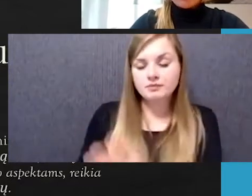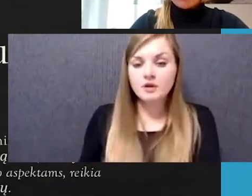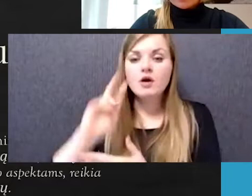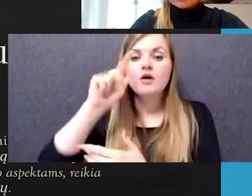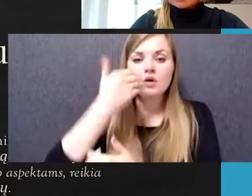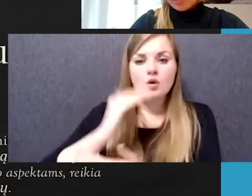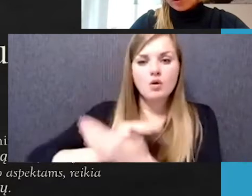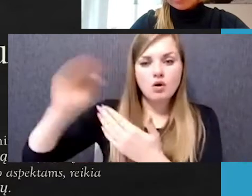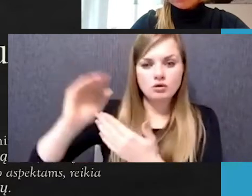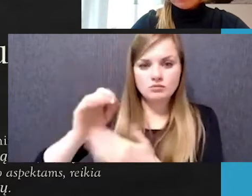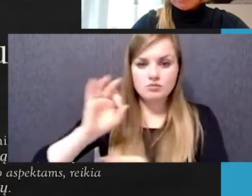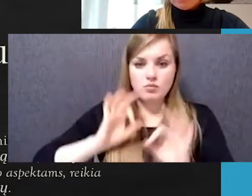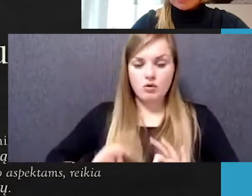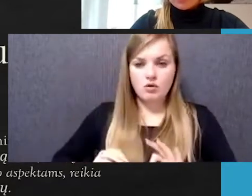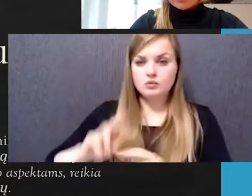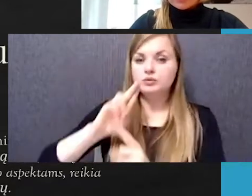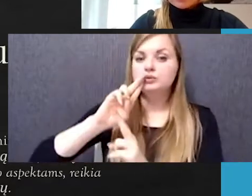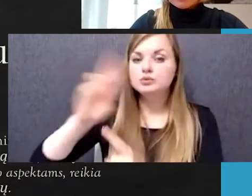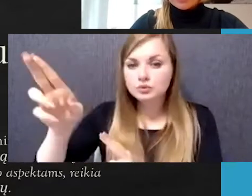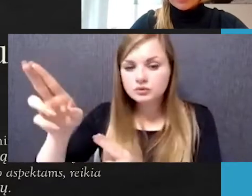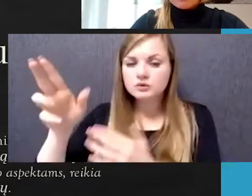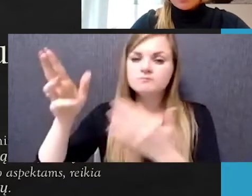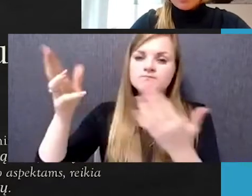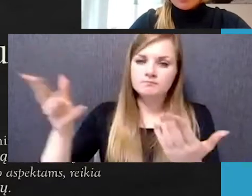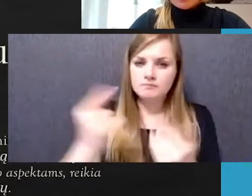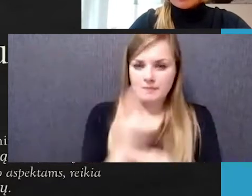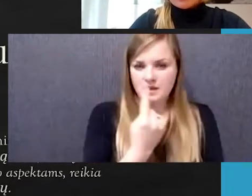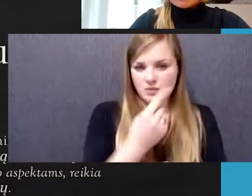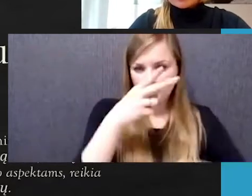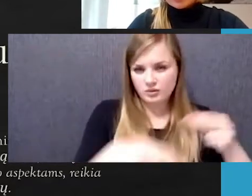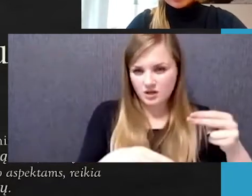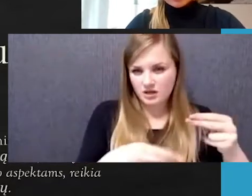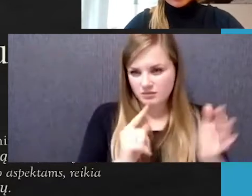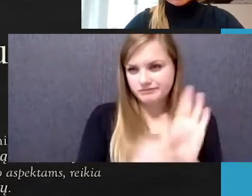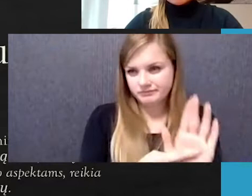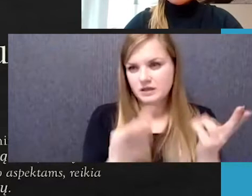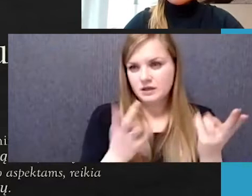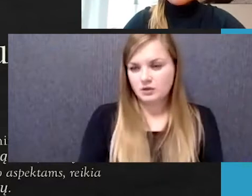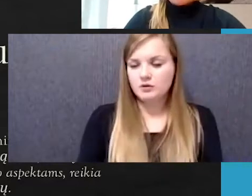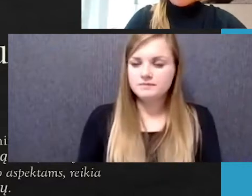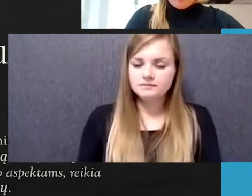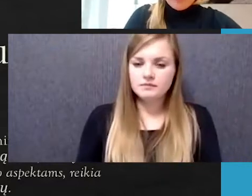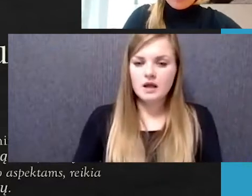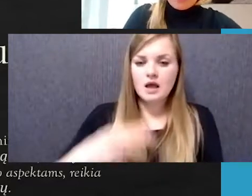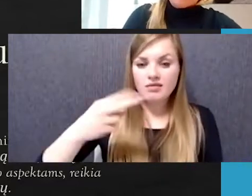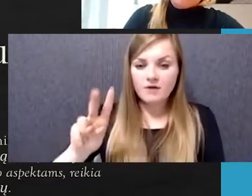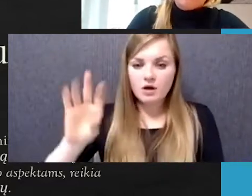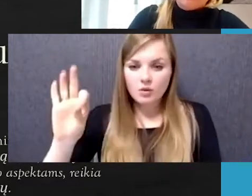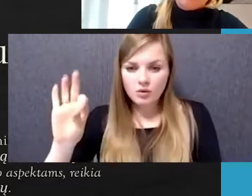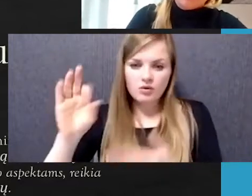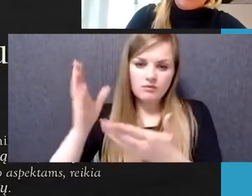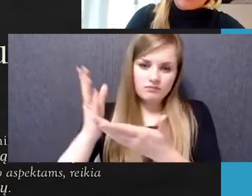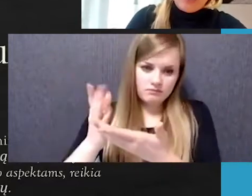the consistency criterion, and therefore the first ruling remained enforced.